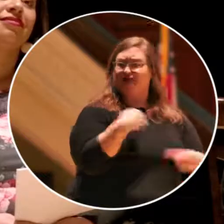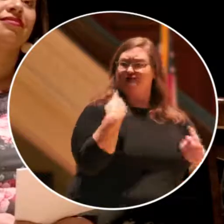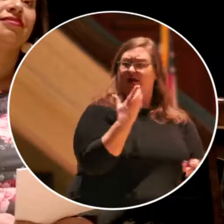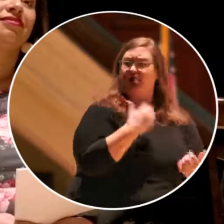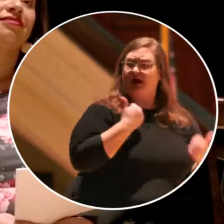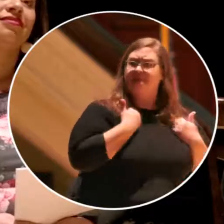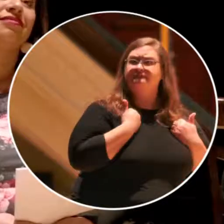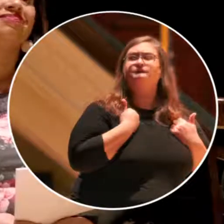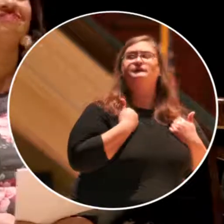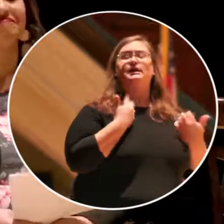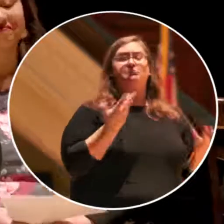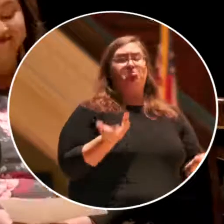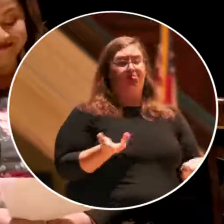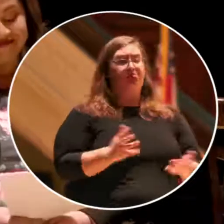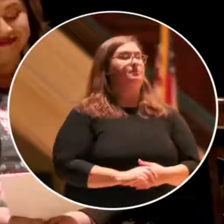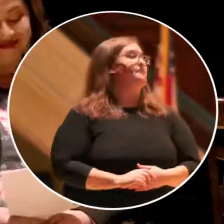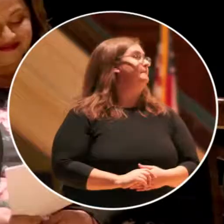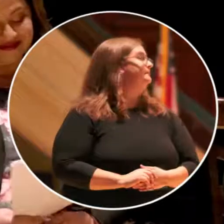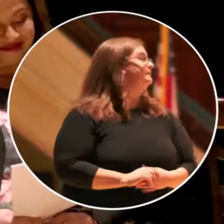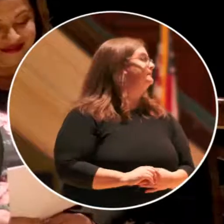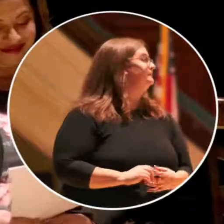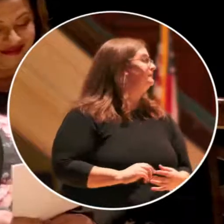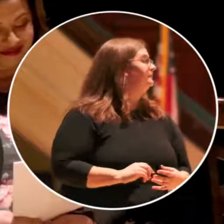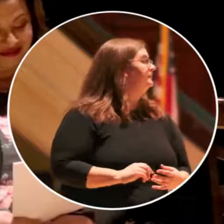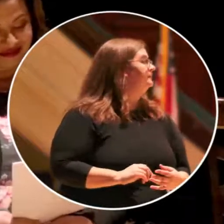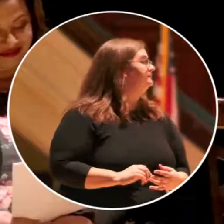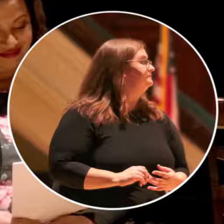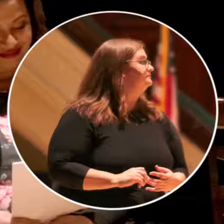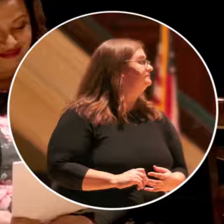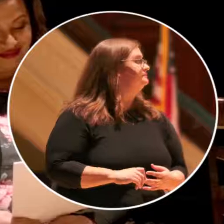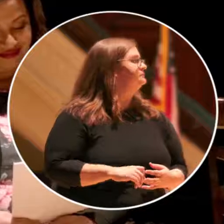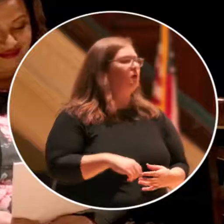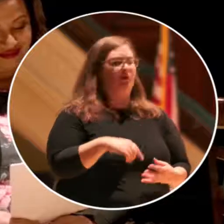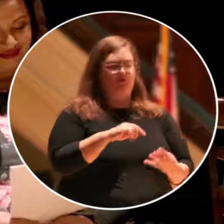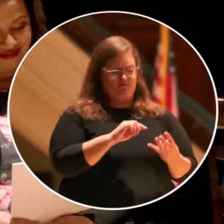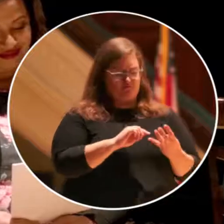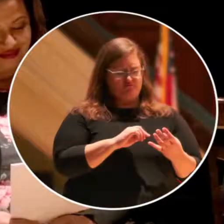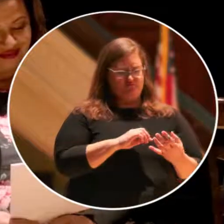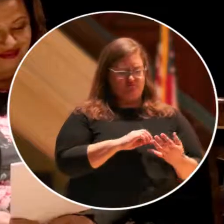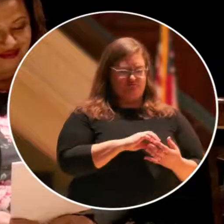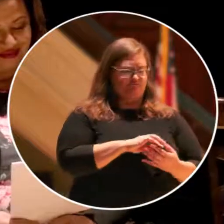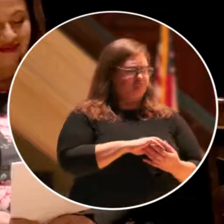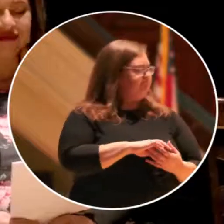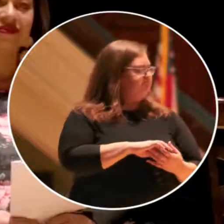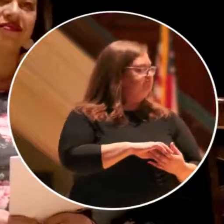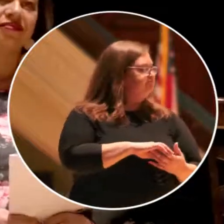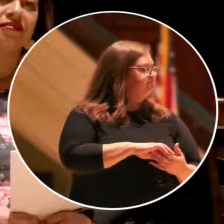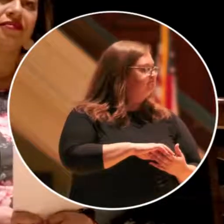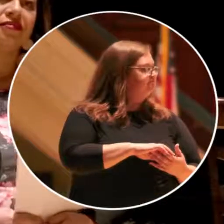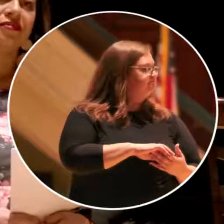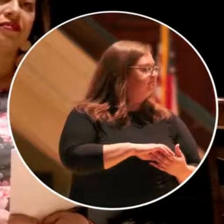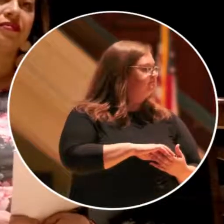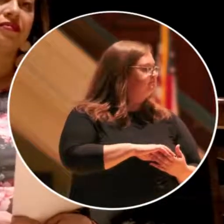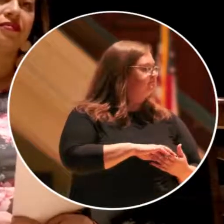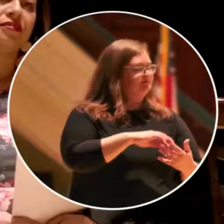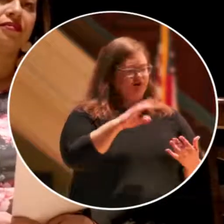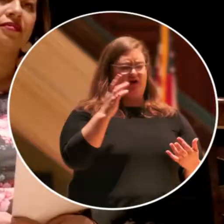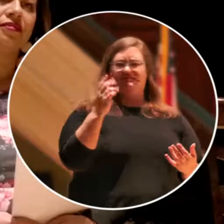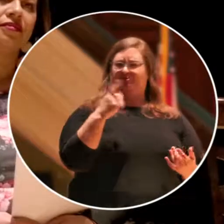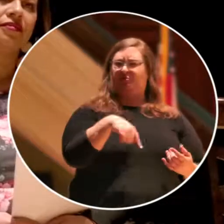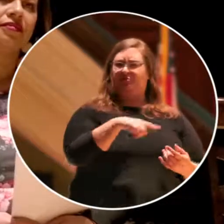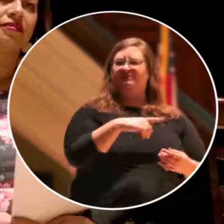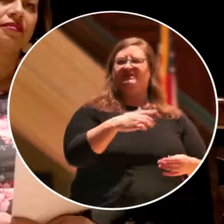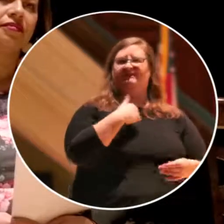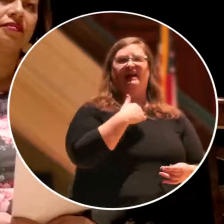because they're just human, 3, finding our differences, 4, realizing that they did try and